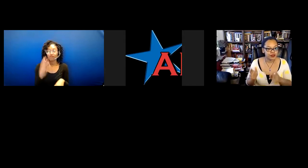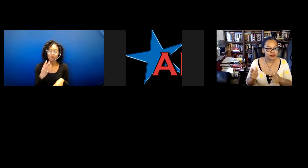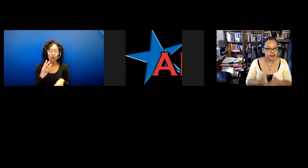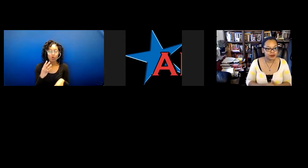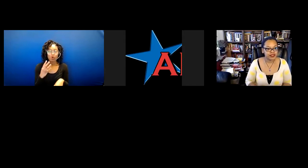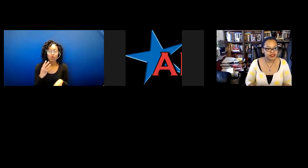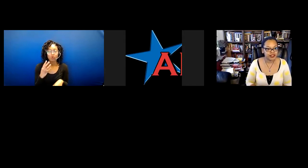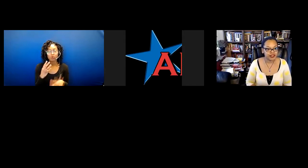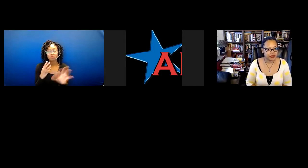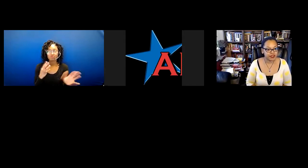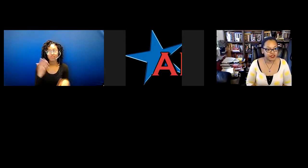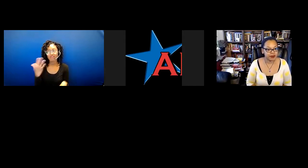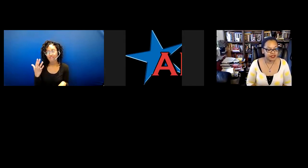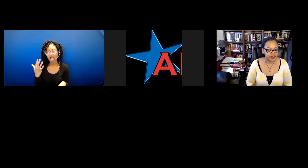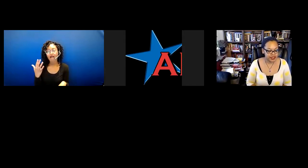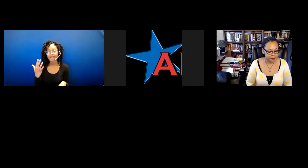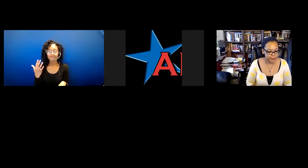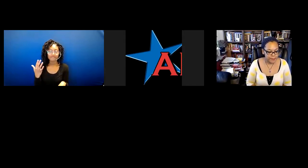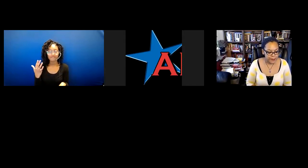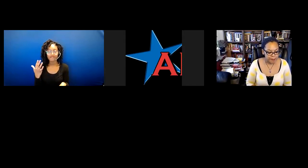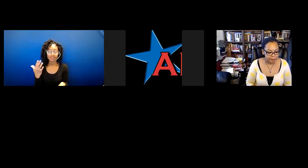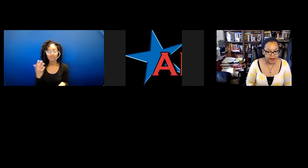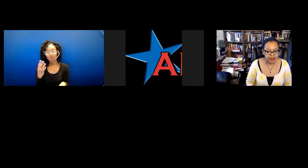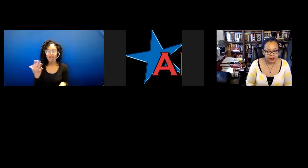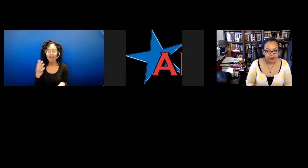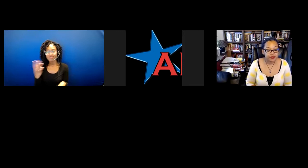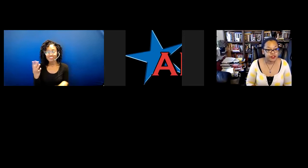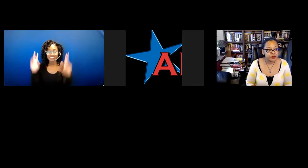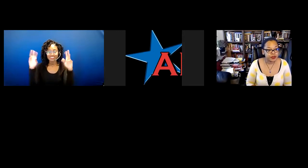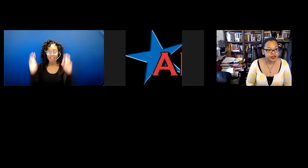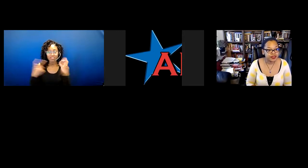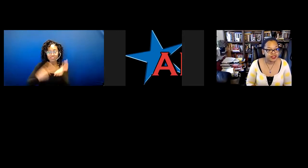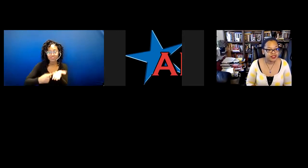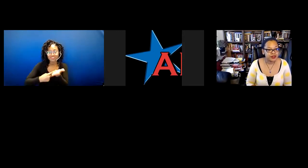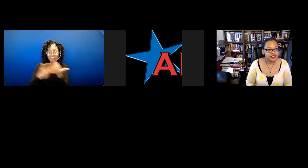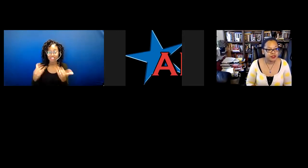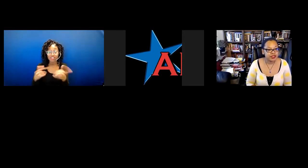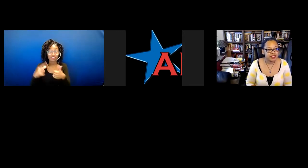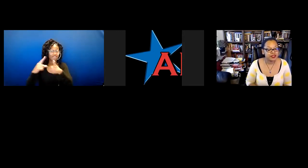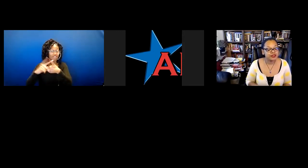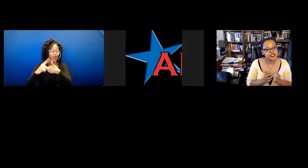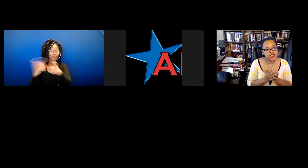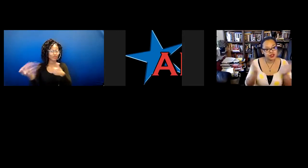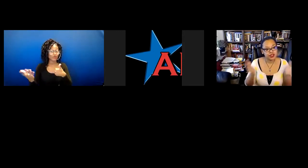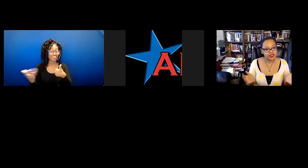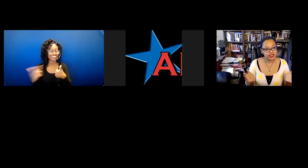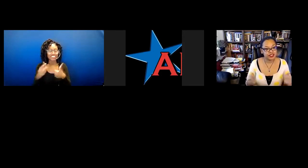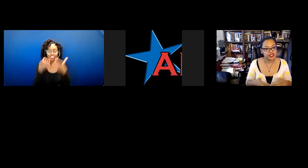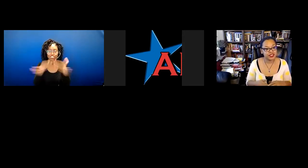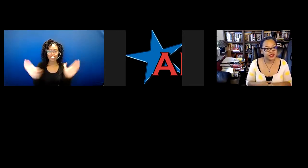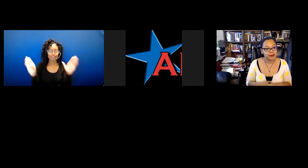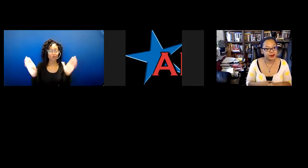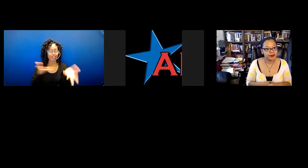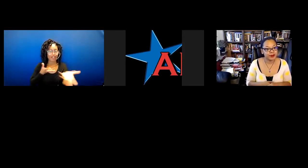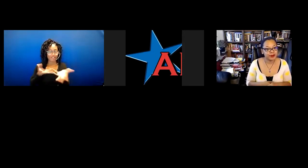overview topics that I'm going to talk about today. The first one is going to be sort of a general